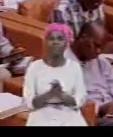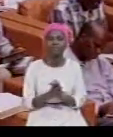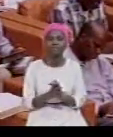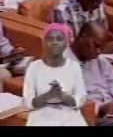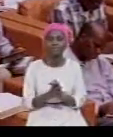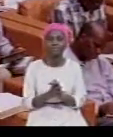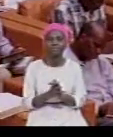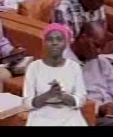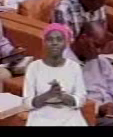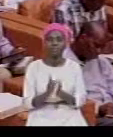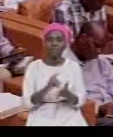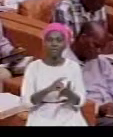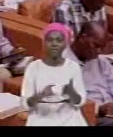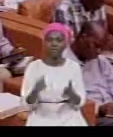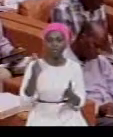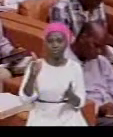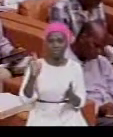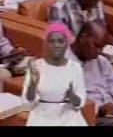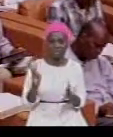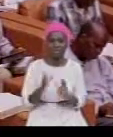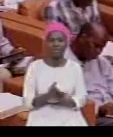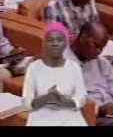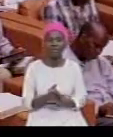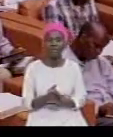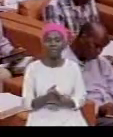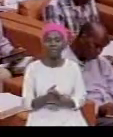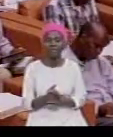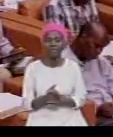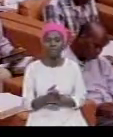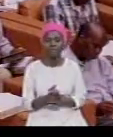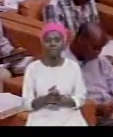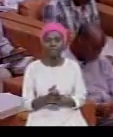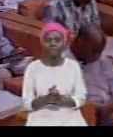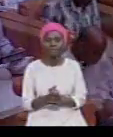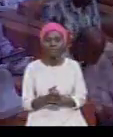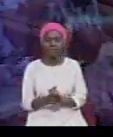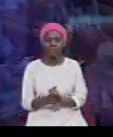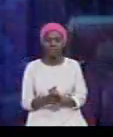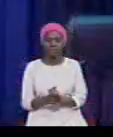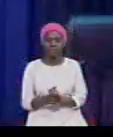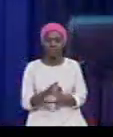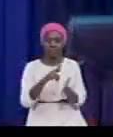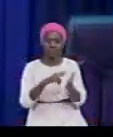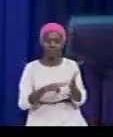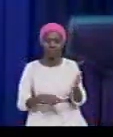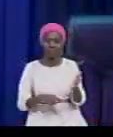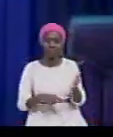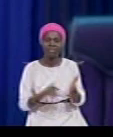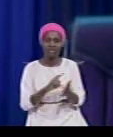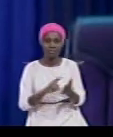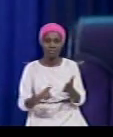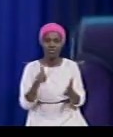15. Verse 26, Exodus 15, we're looking at verse